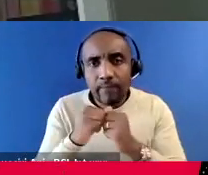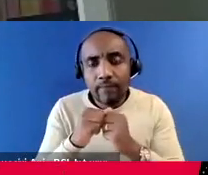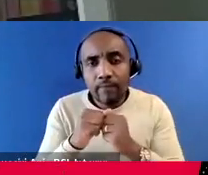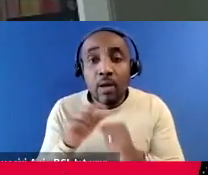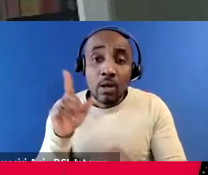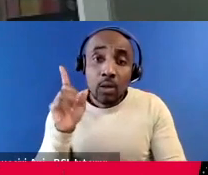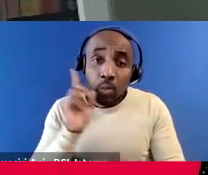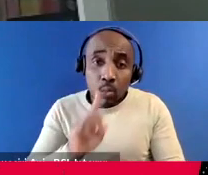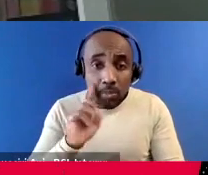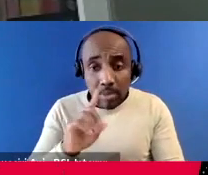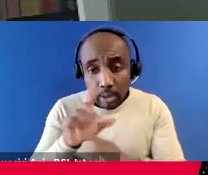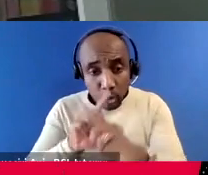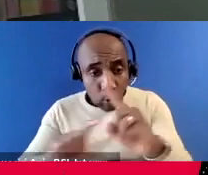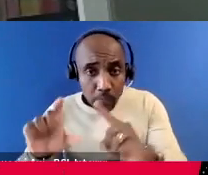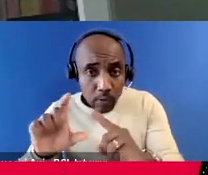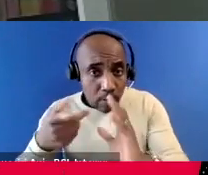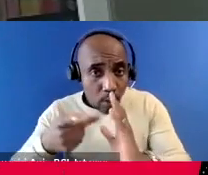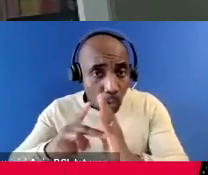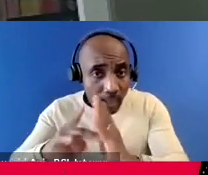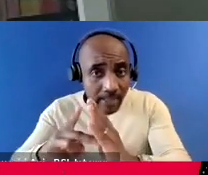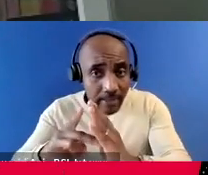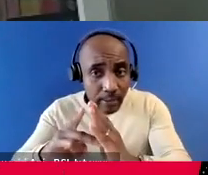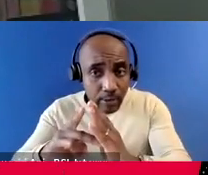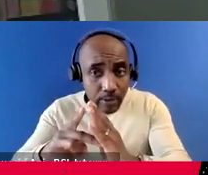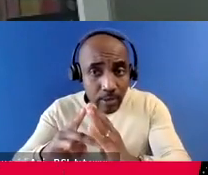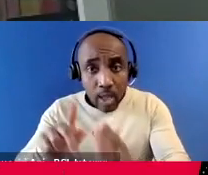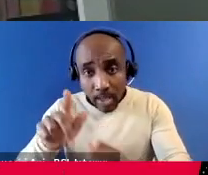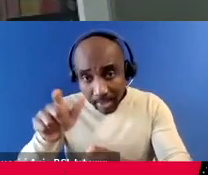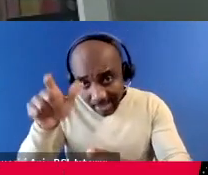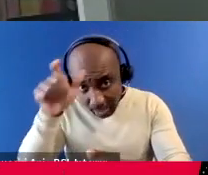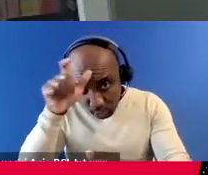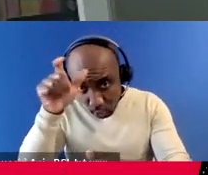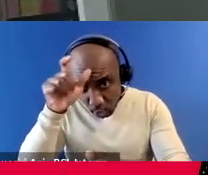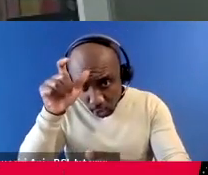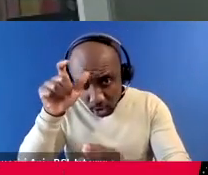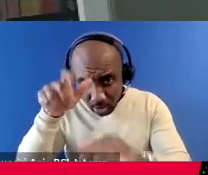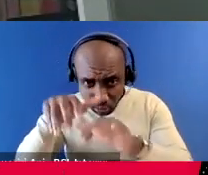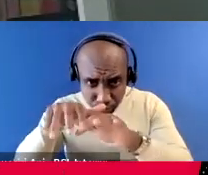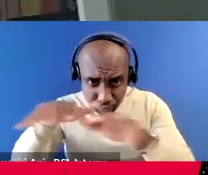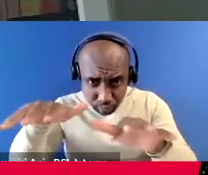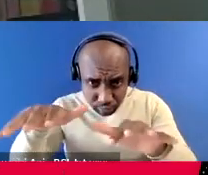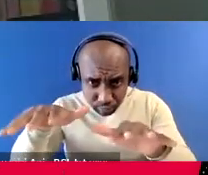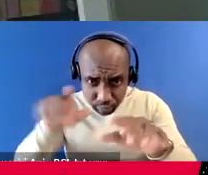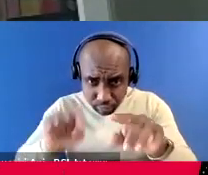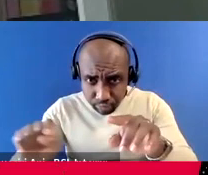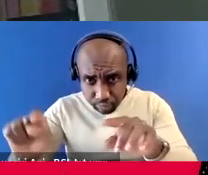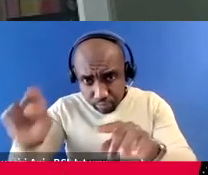Day demonstrations and protests across the country. There's also, I think, notably Jinha,